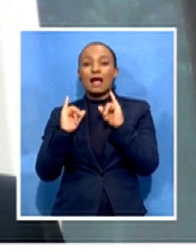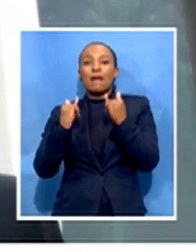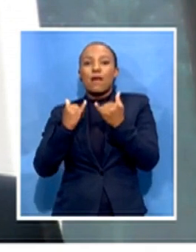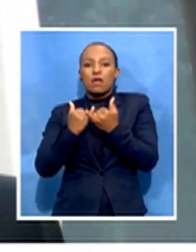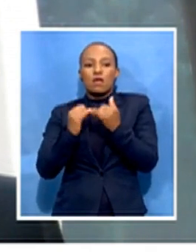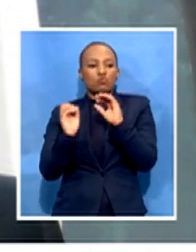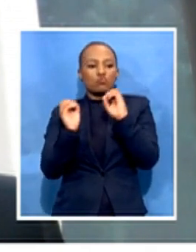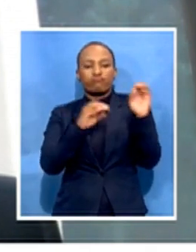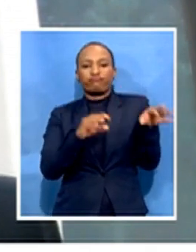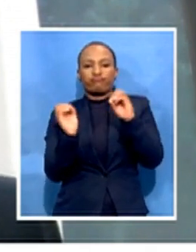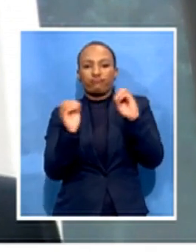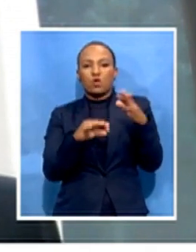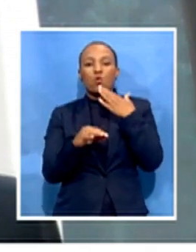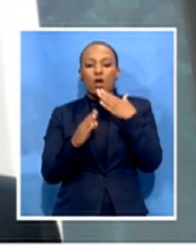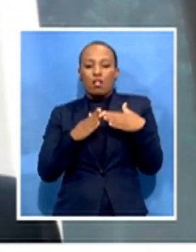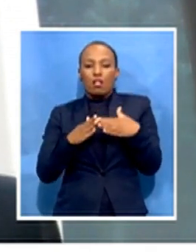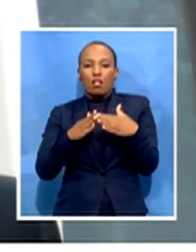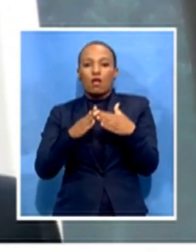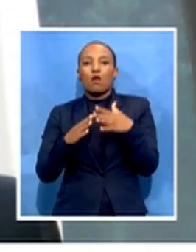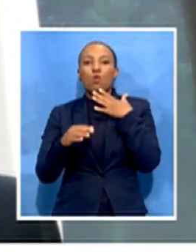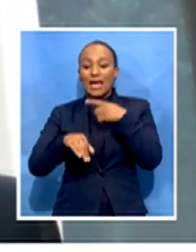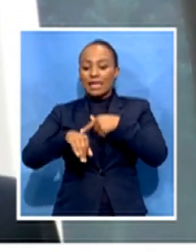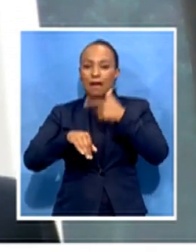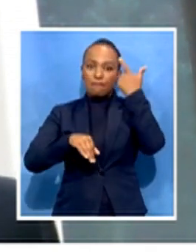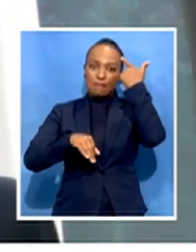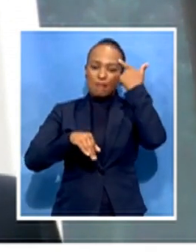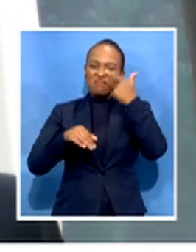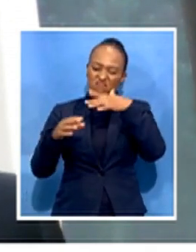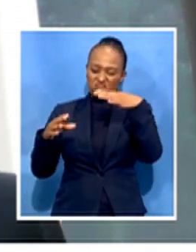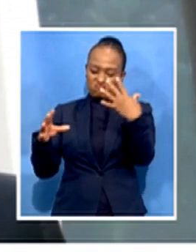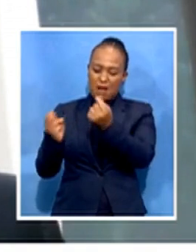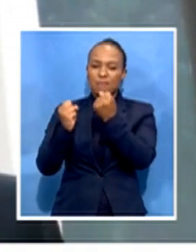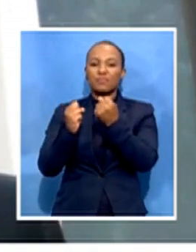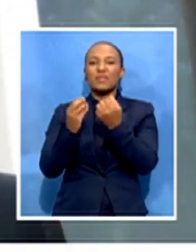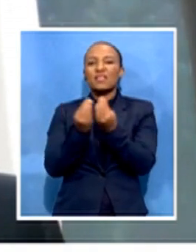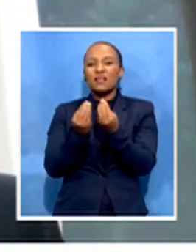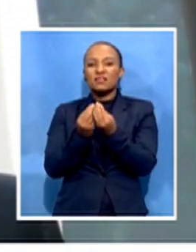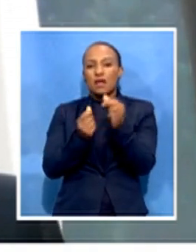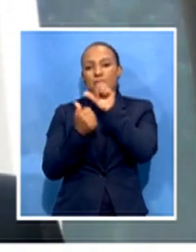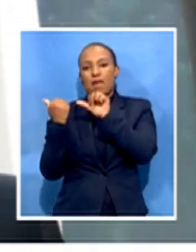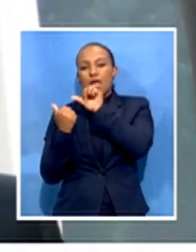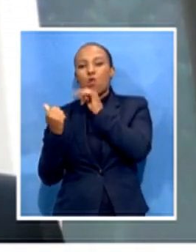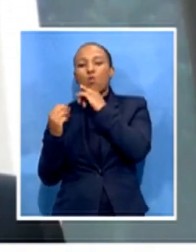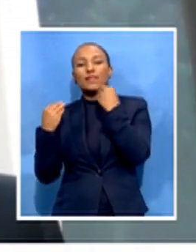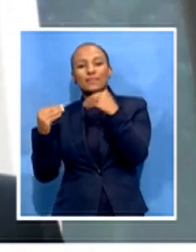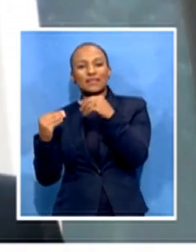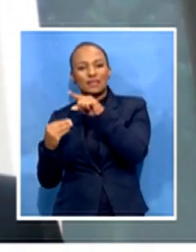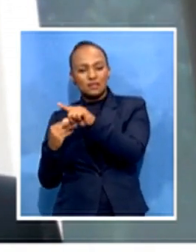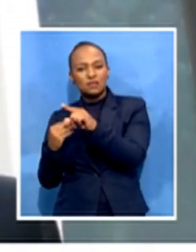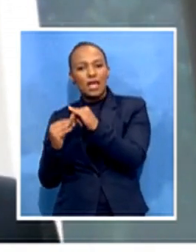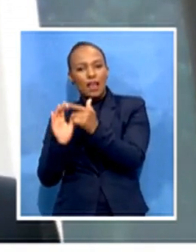taken during hijackings, and this stock gets sold back into the market to predominantly your